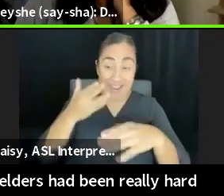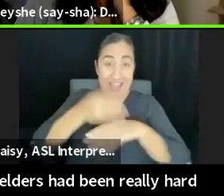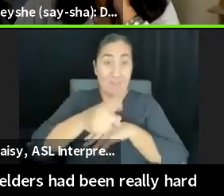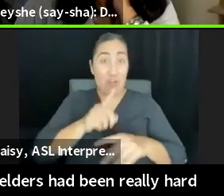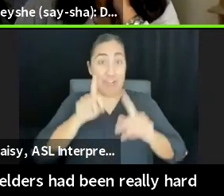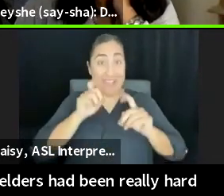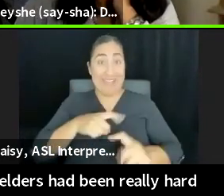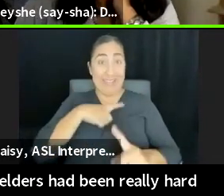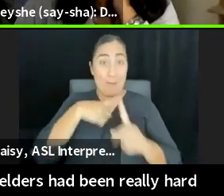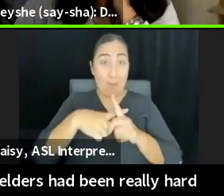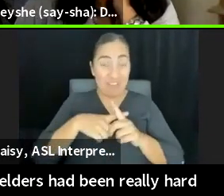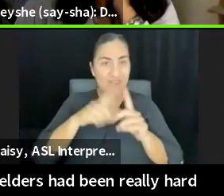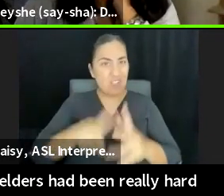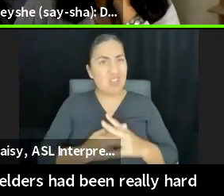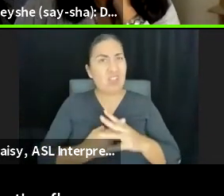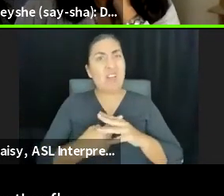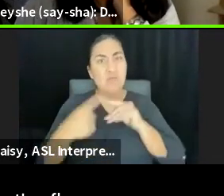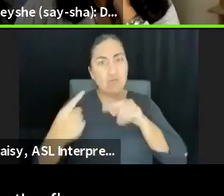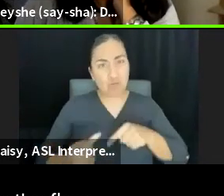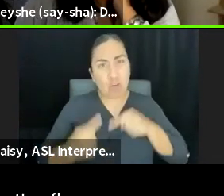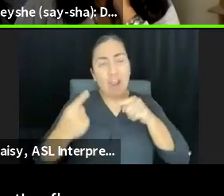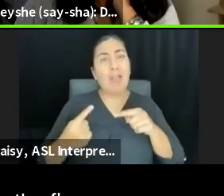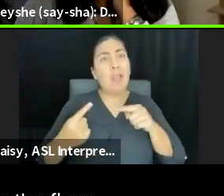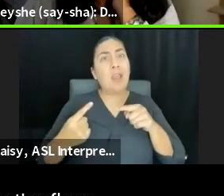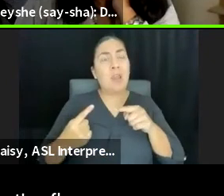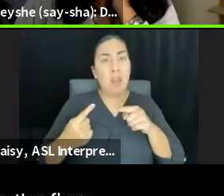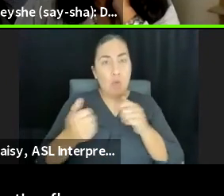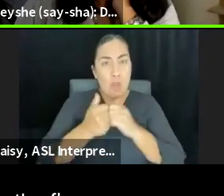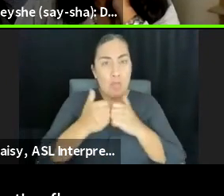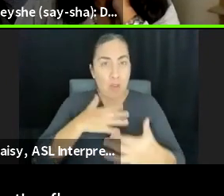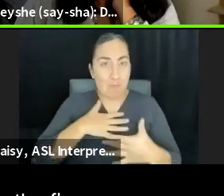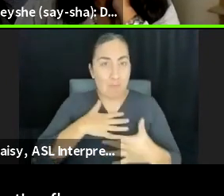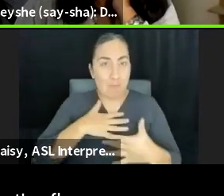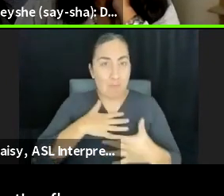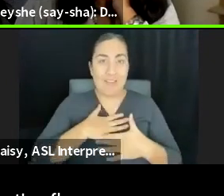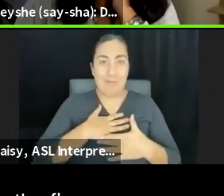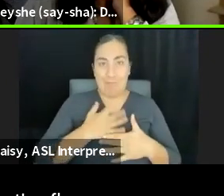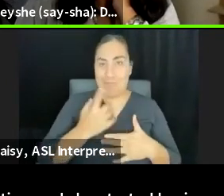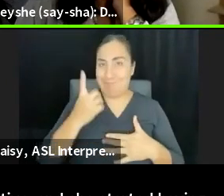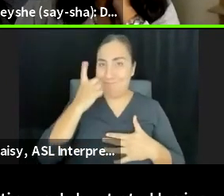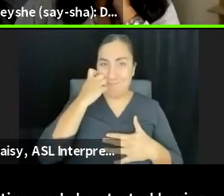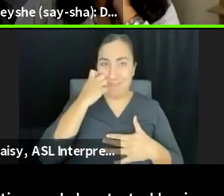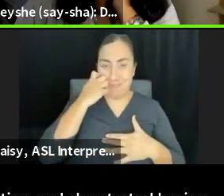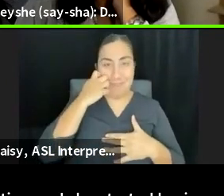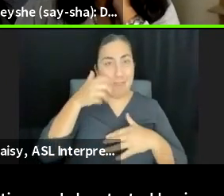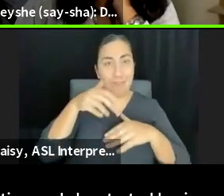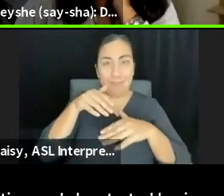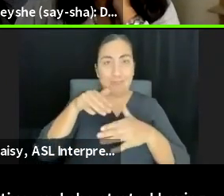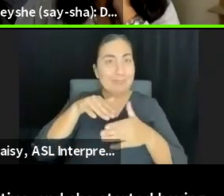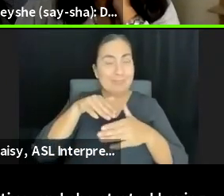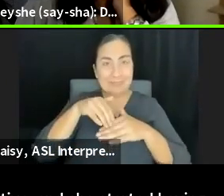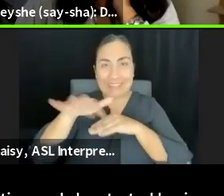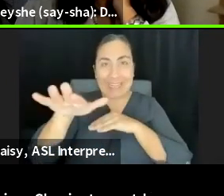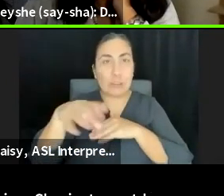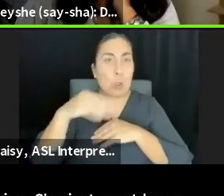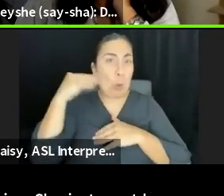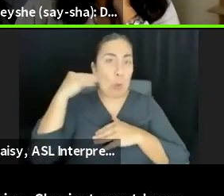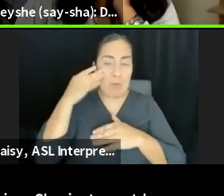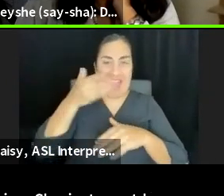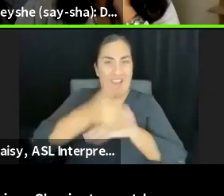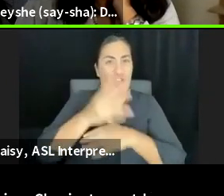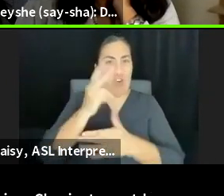having complications with her breathing. She just went home after about 3 weeks. Thankfully, she wasn't on a